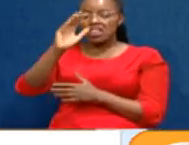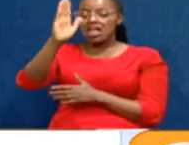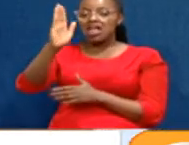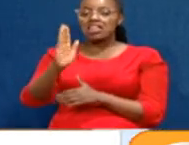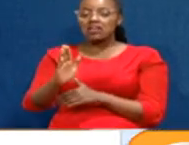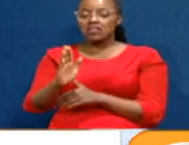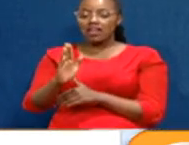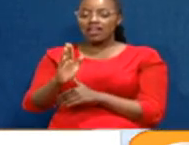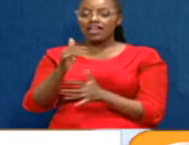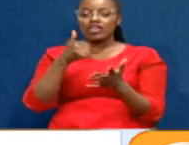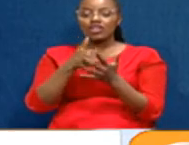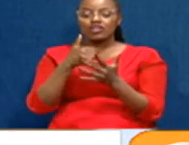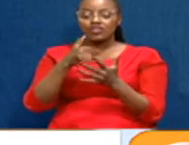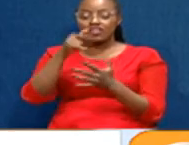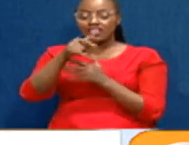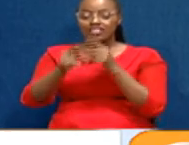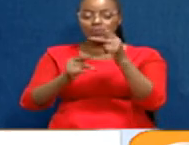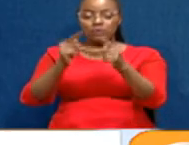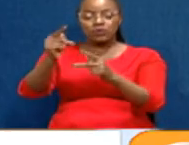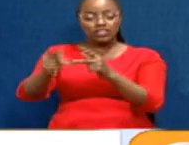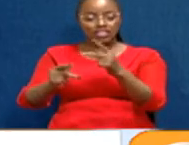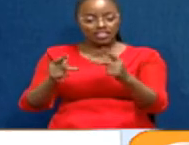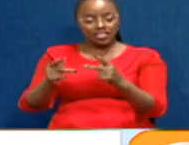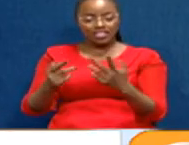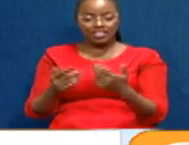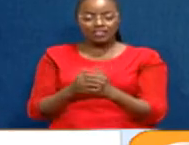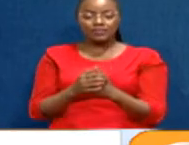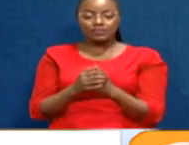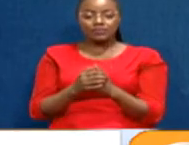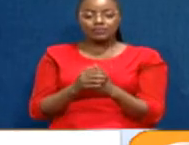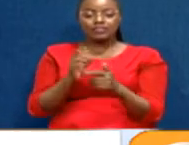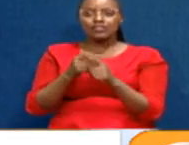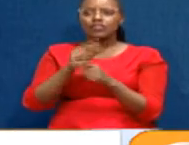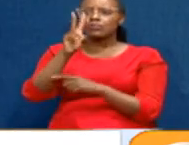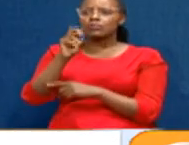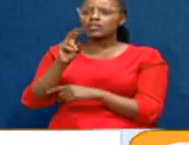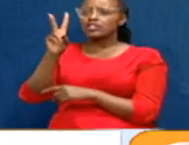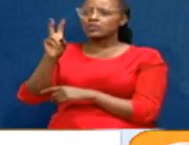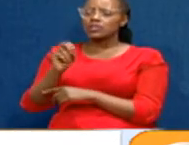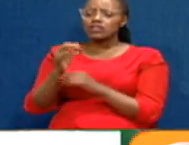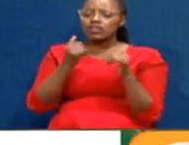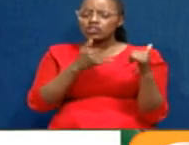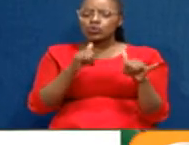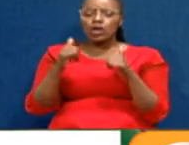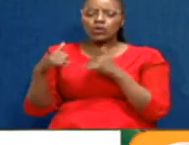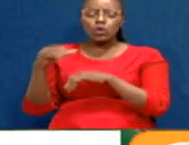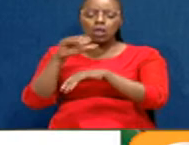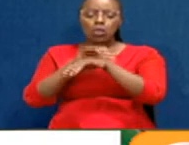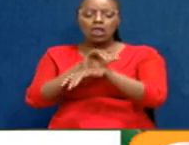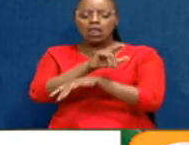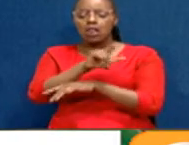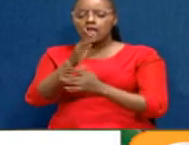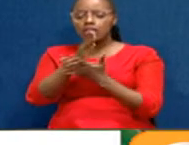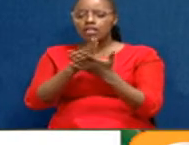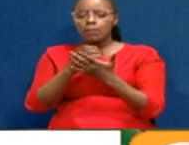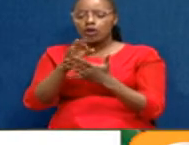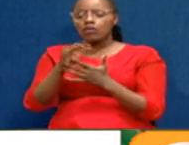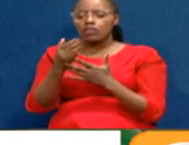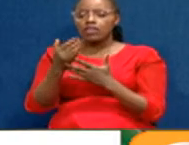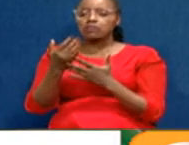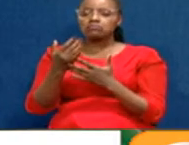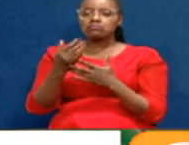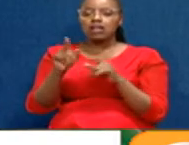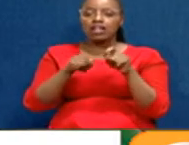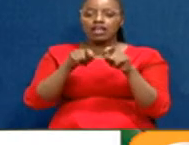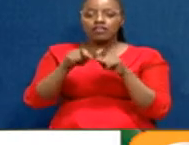never involved in these processes. Since 2020, we've been trying to reach out to some of these regulatory